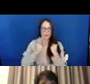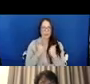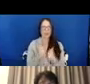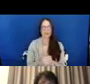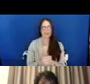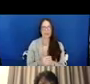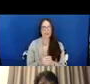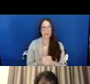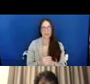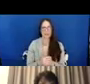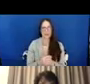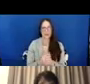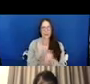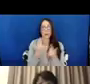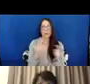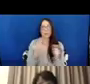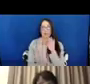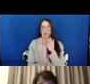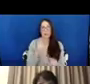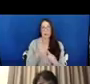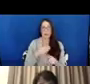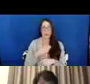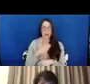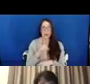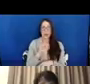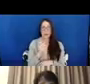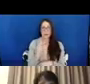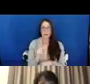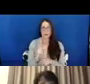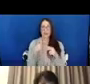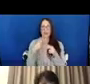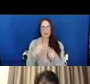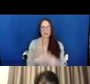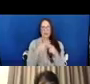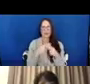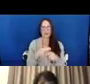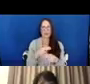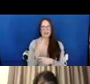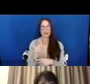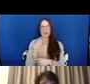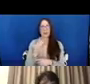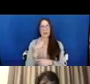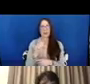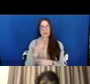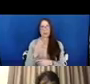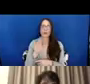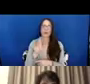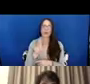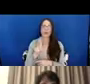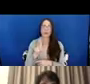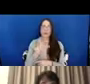One major finding from my dissertation referred to as the Social Security Model of Disability.